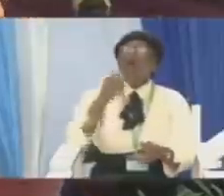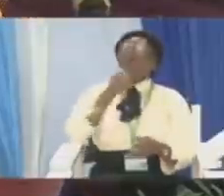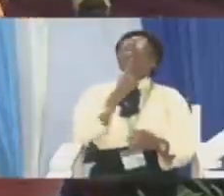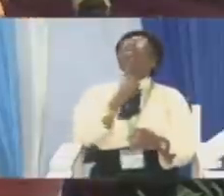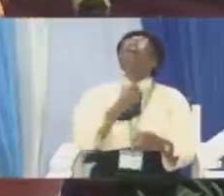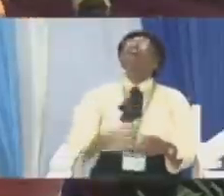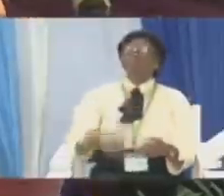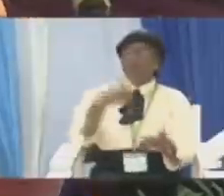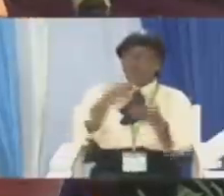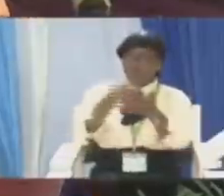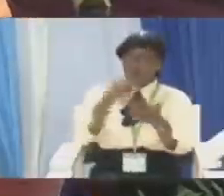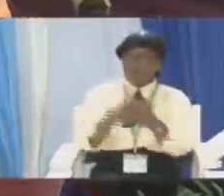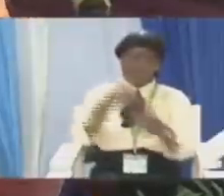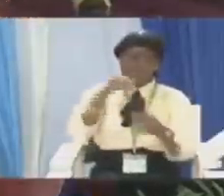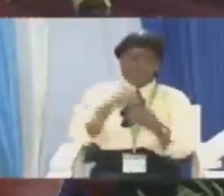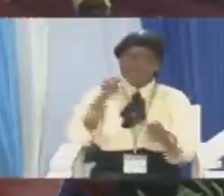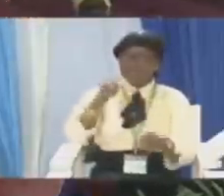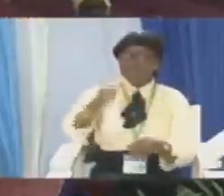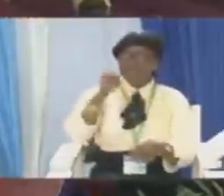millions.